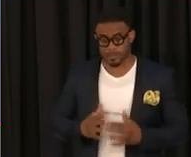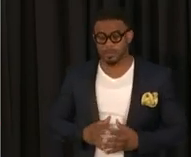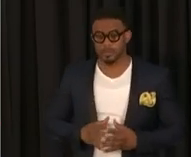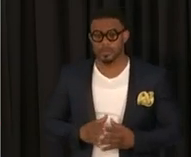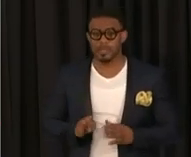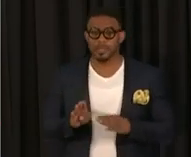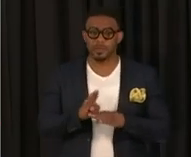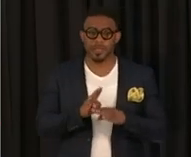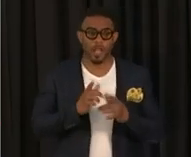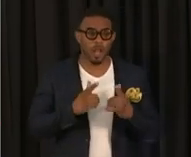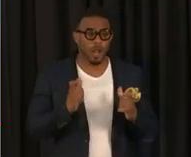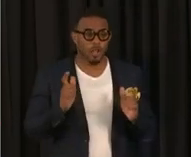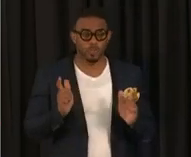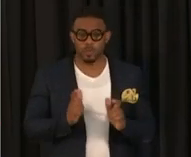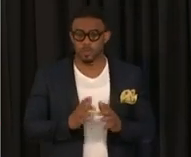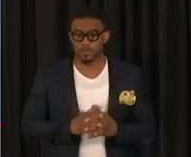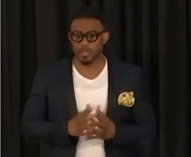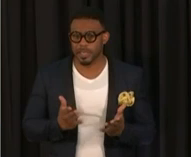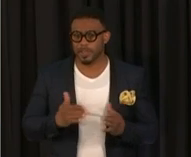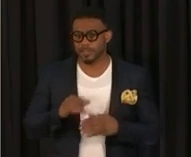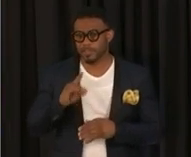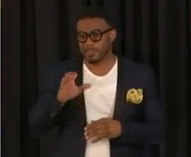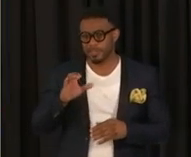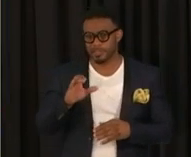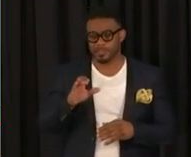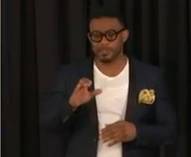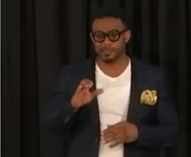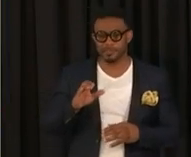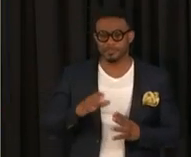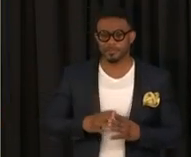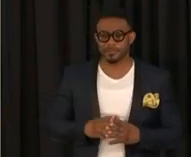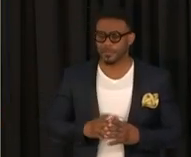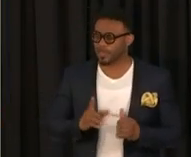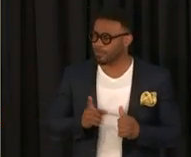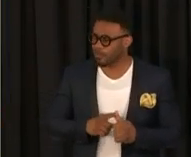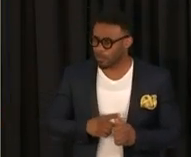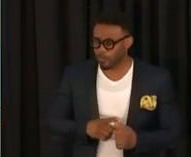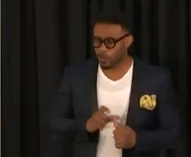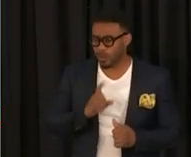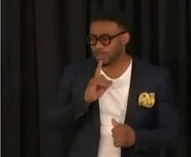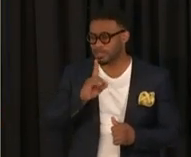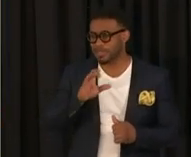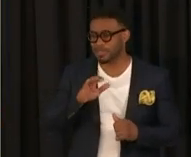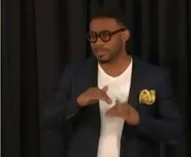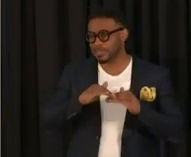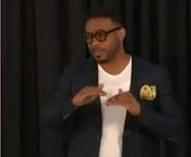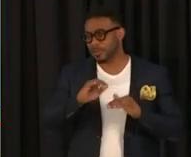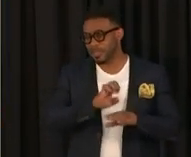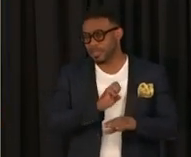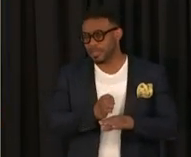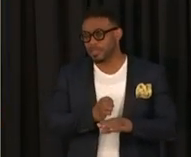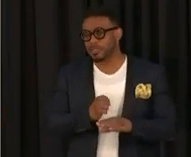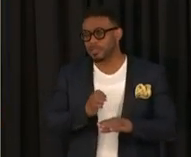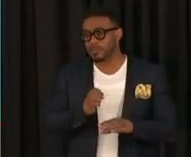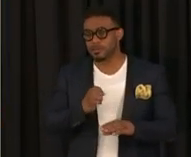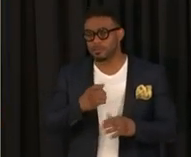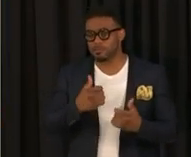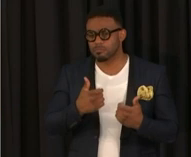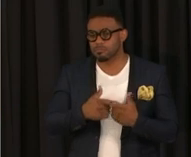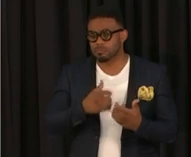residents and businesses, large and small, here in the District of Columbia. First of all, what is the DC Sustainable Energy